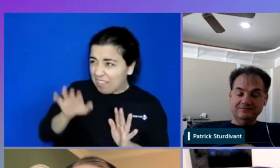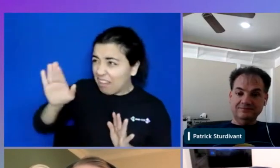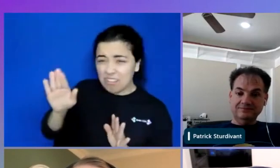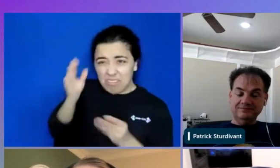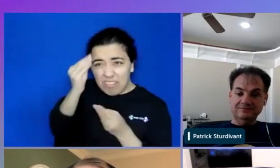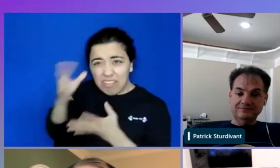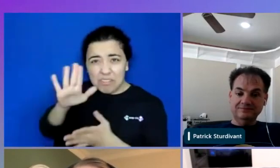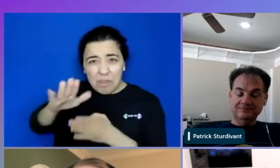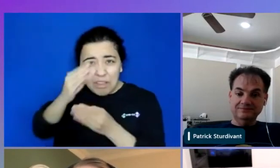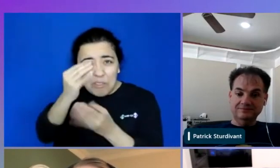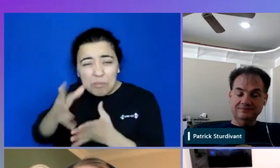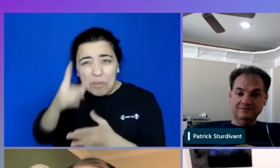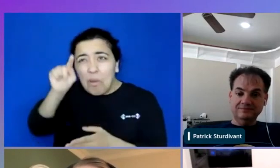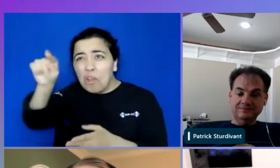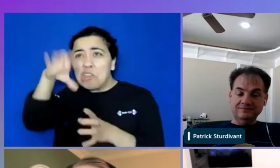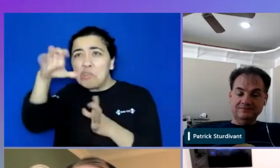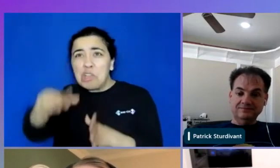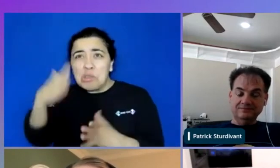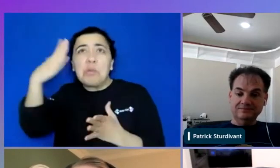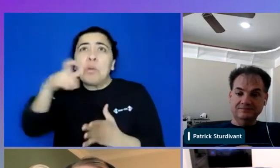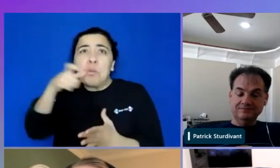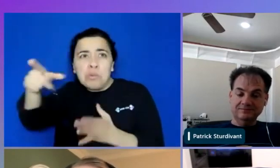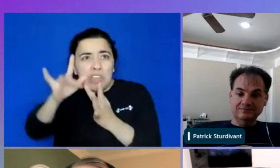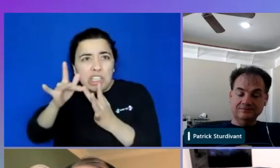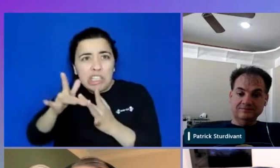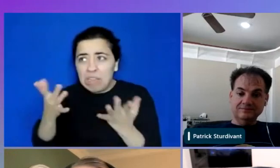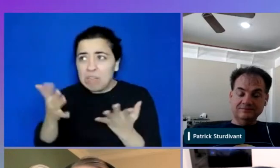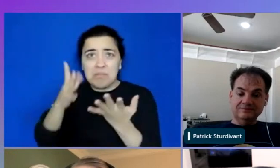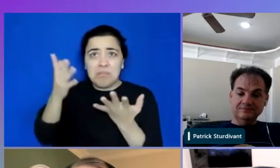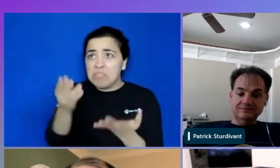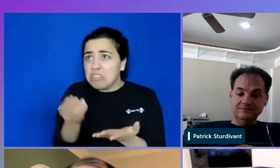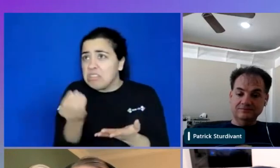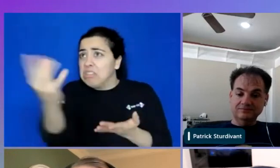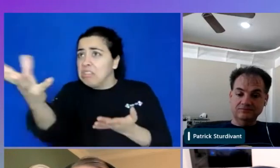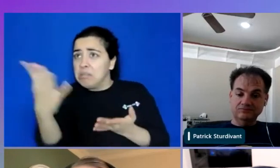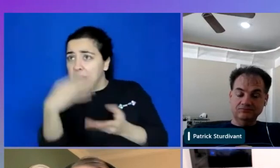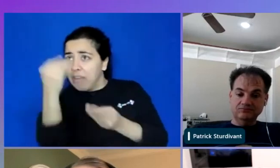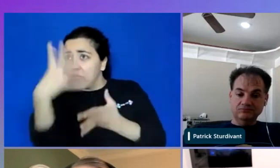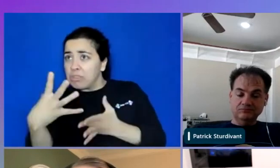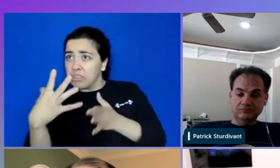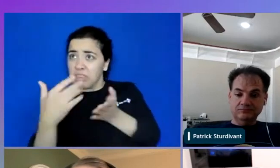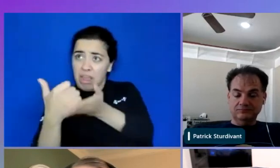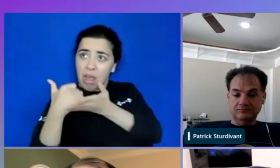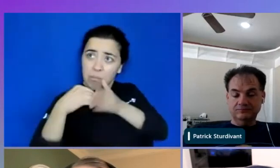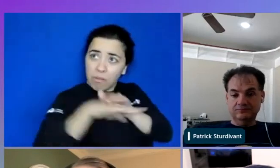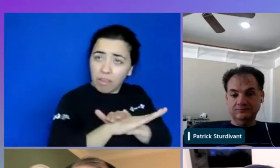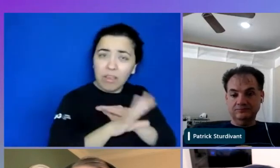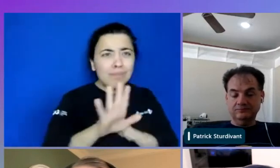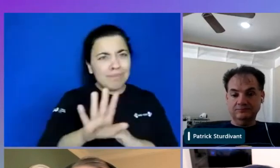internet. So I think these kinds of scenarios, I think, should get